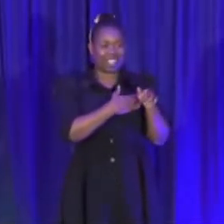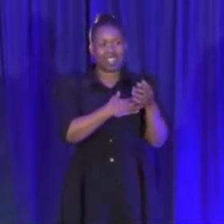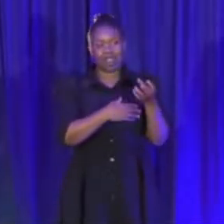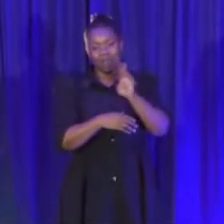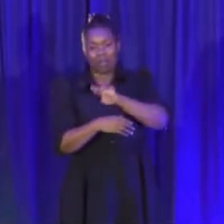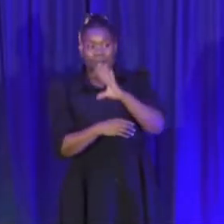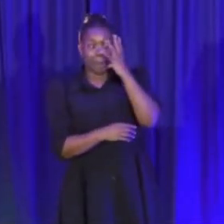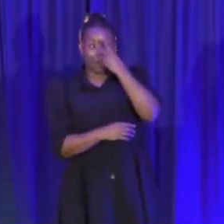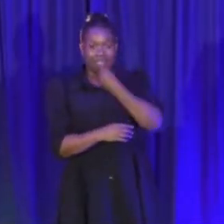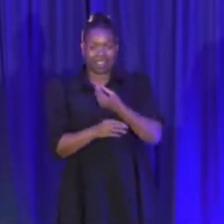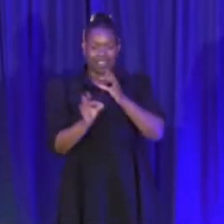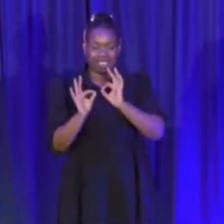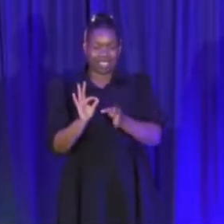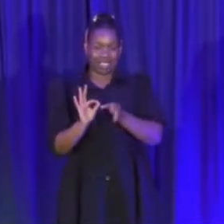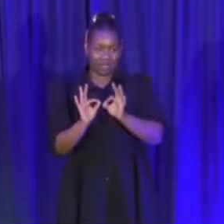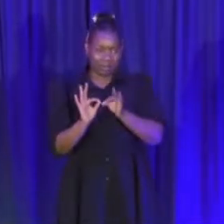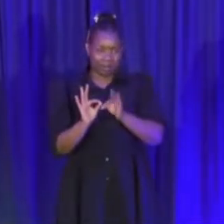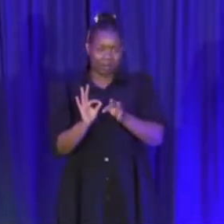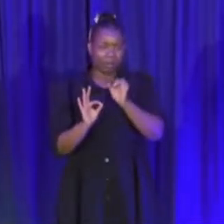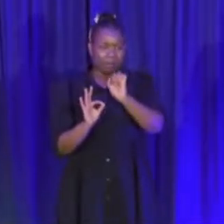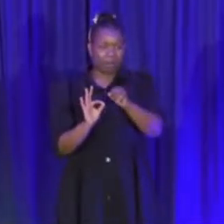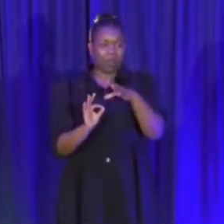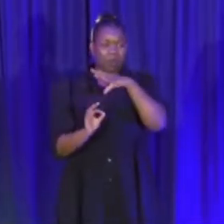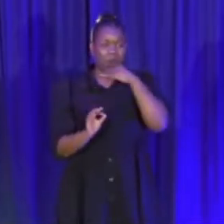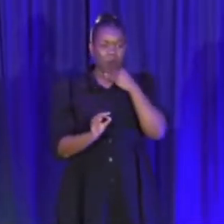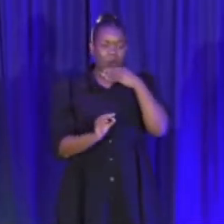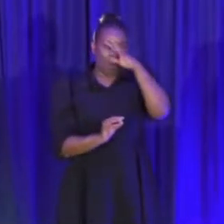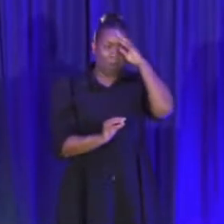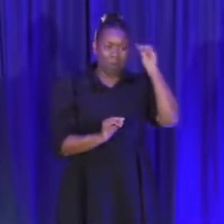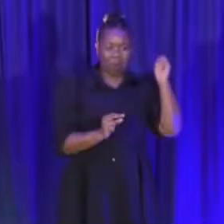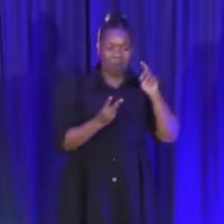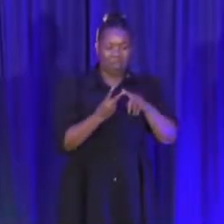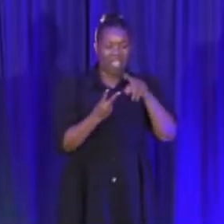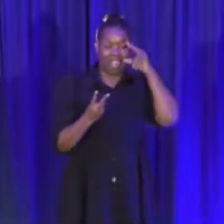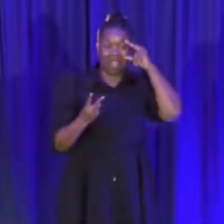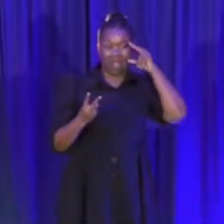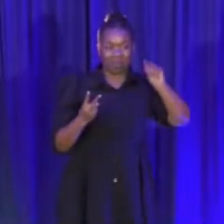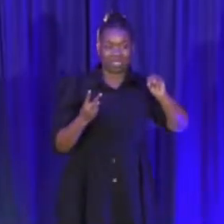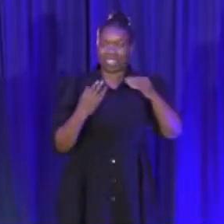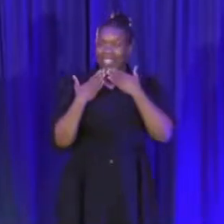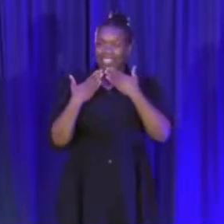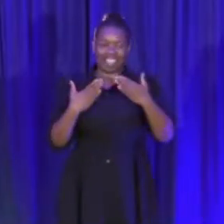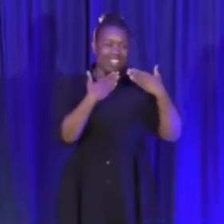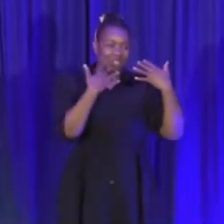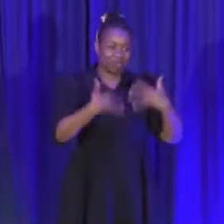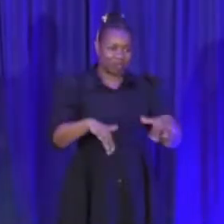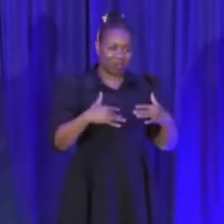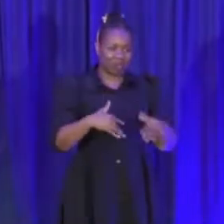beautiful sign language interpreters, Mpho Nonomsa. Thank you. Have a great one.